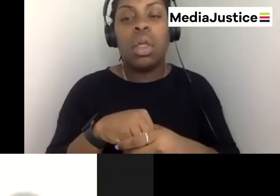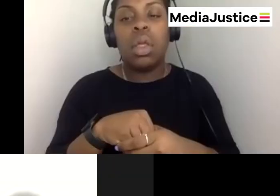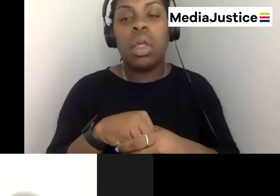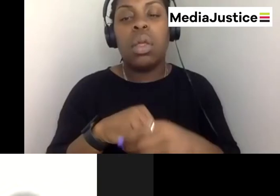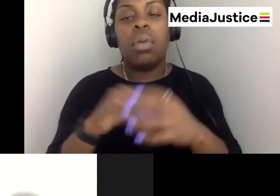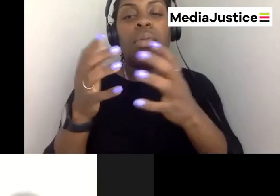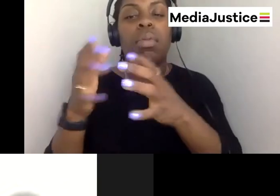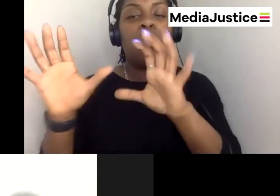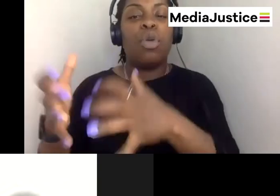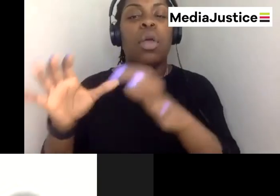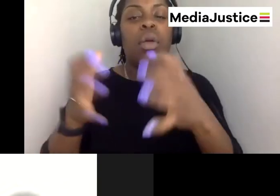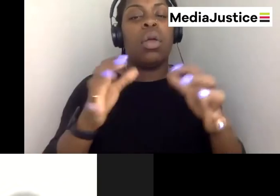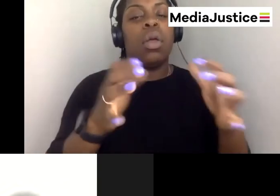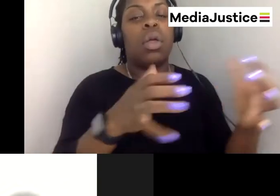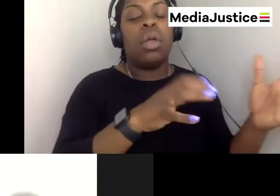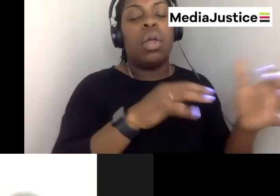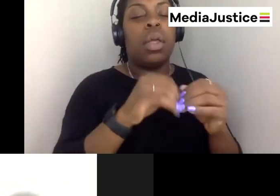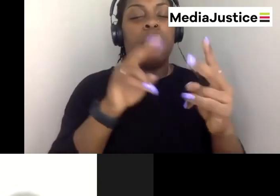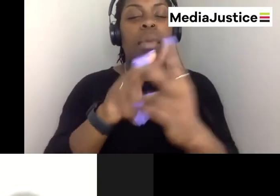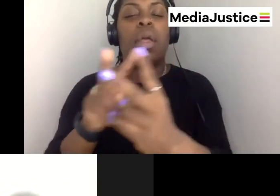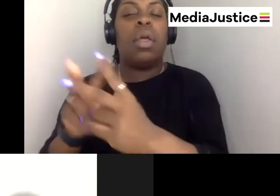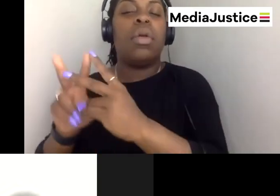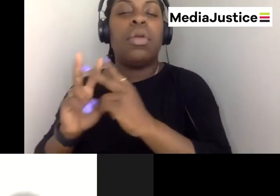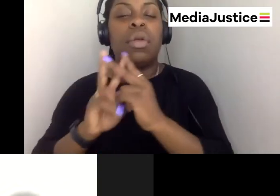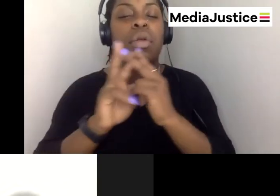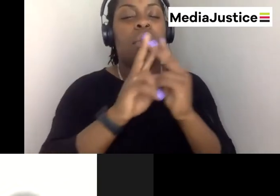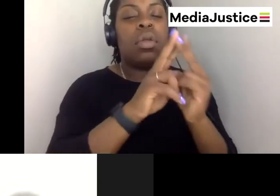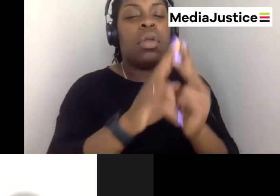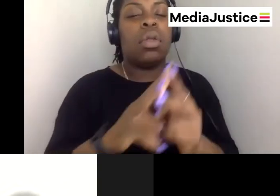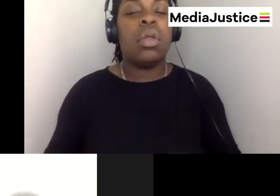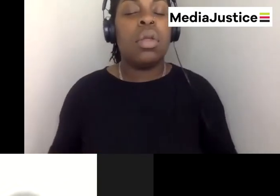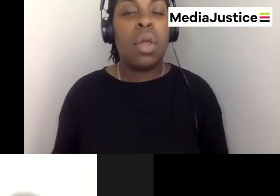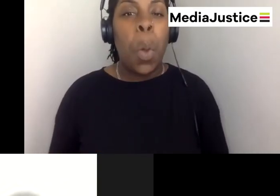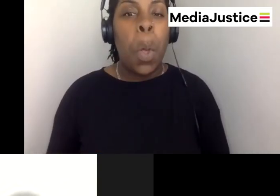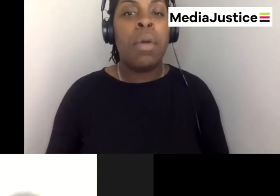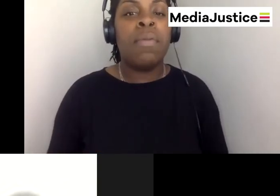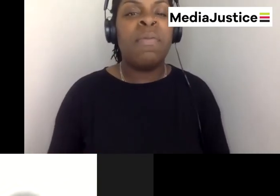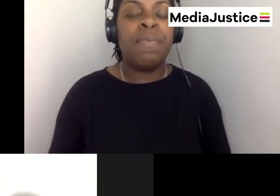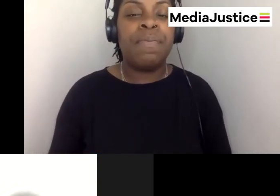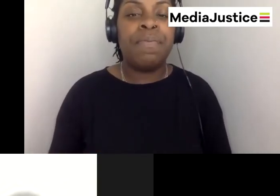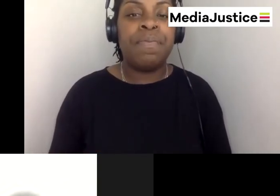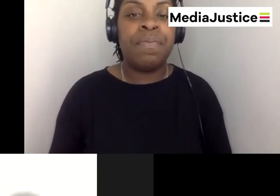groups, into pairs, and there's the link to the